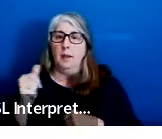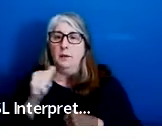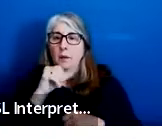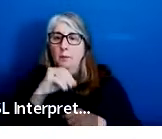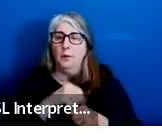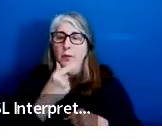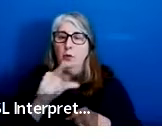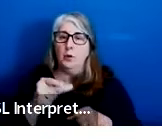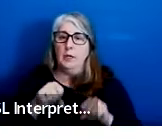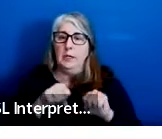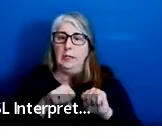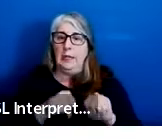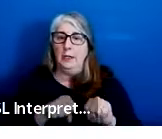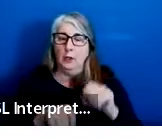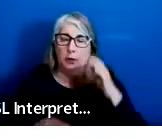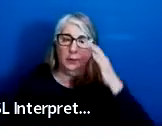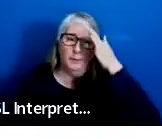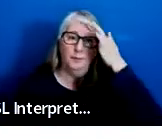container?